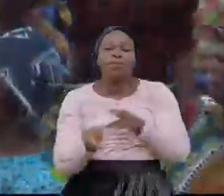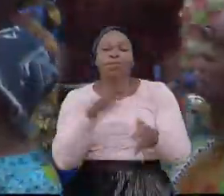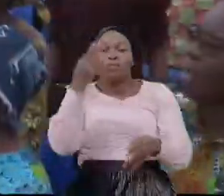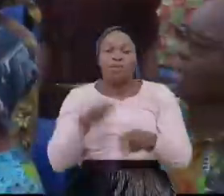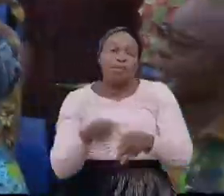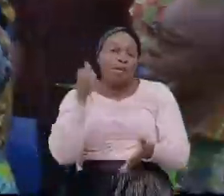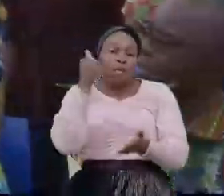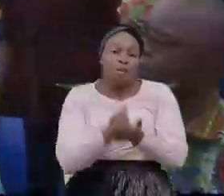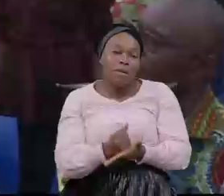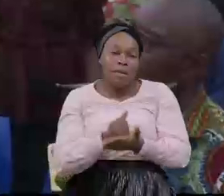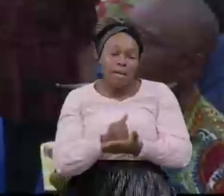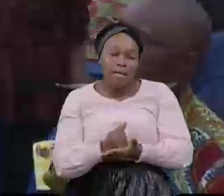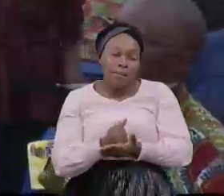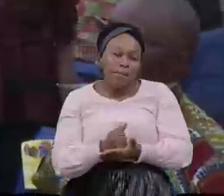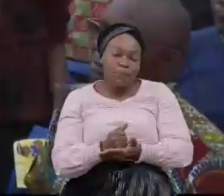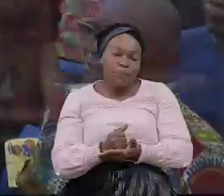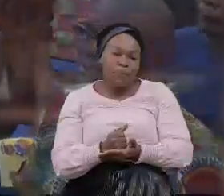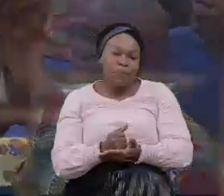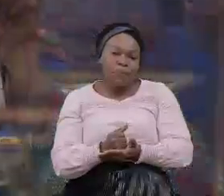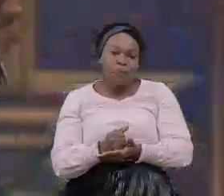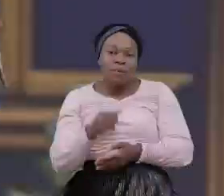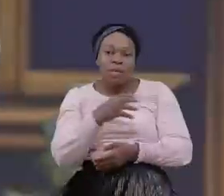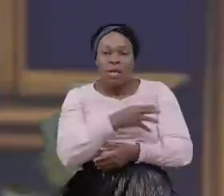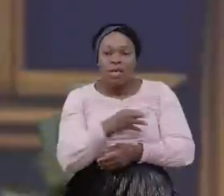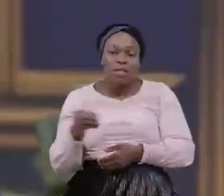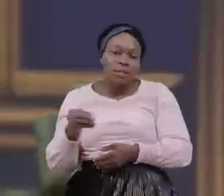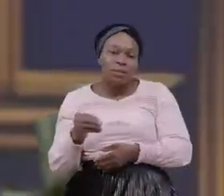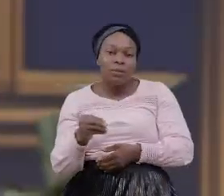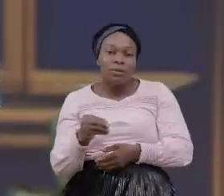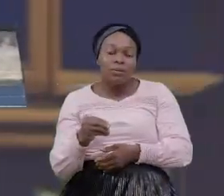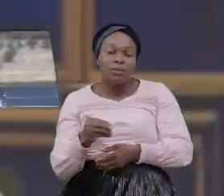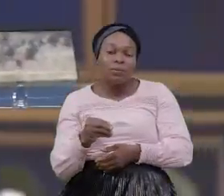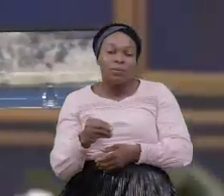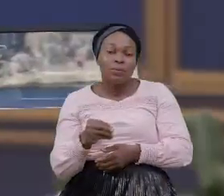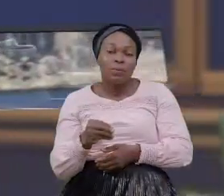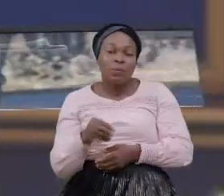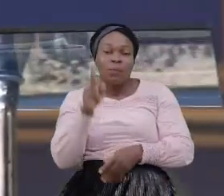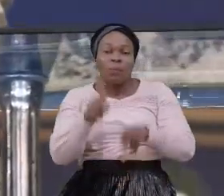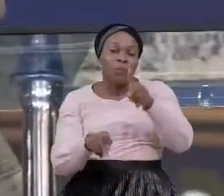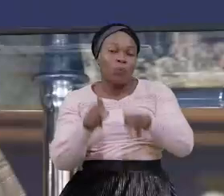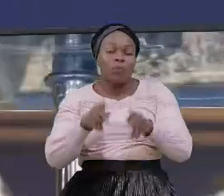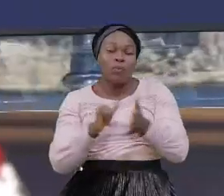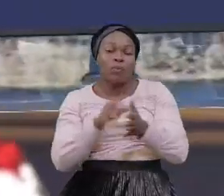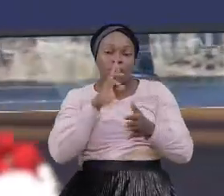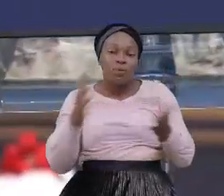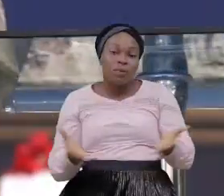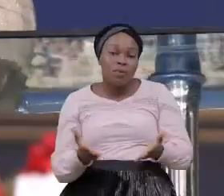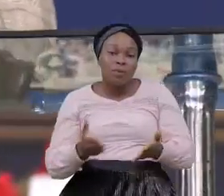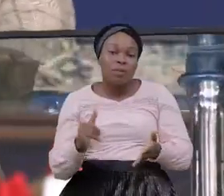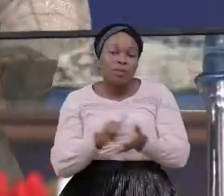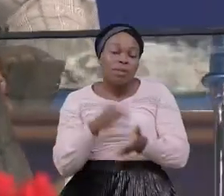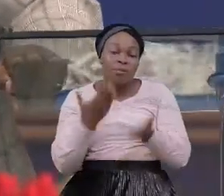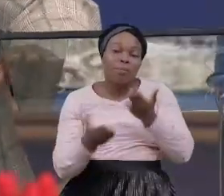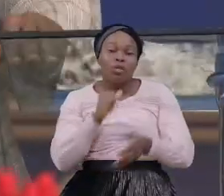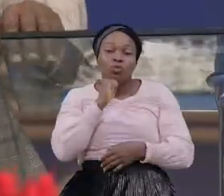Amen. And if there are believers here who do not know about